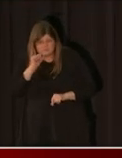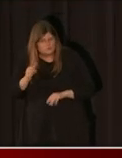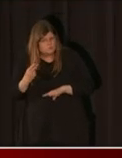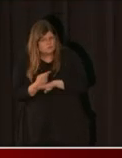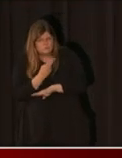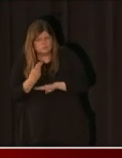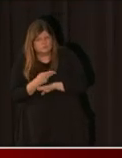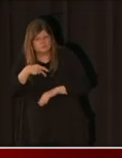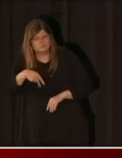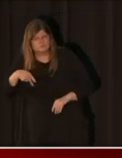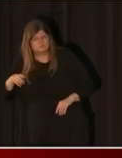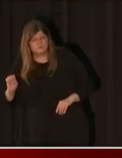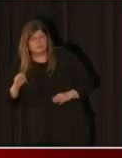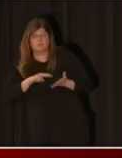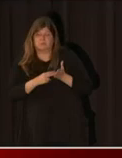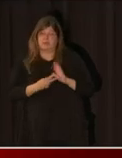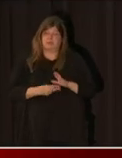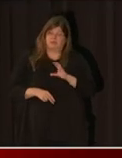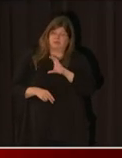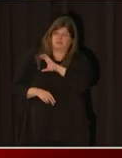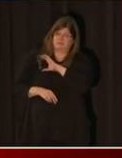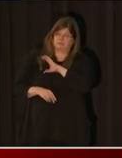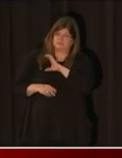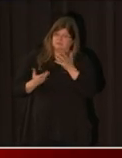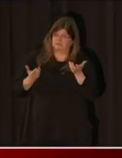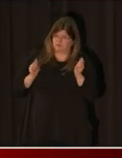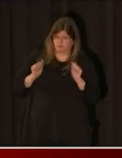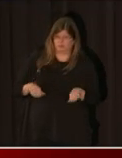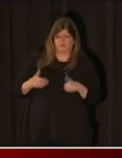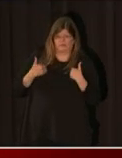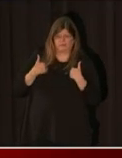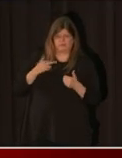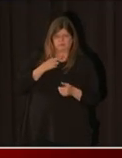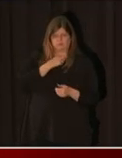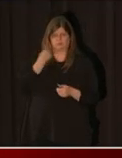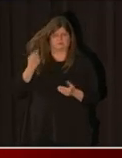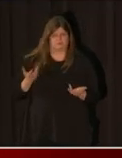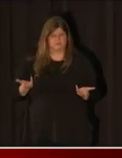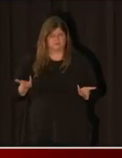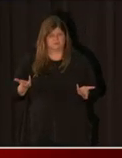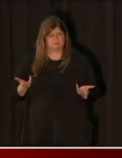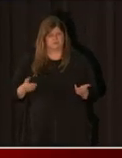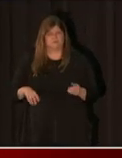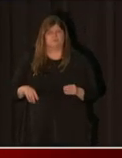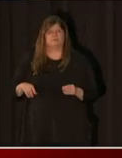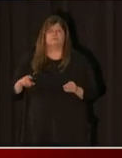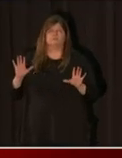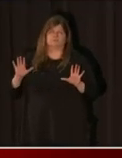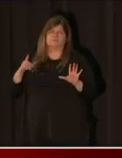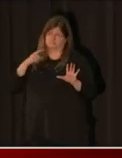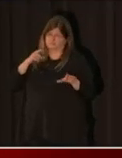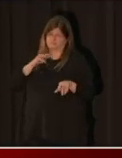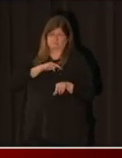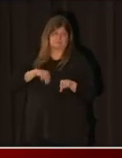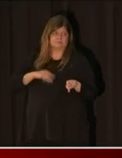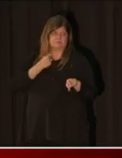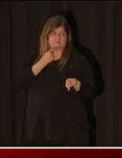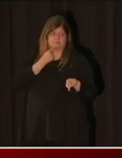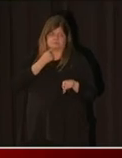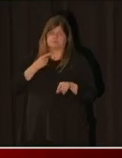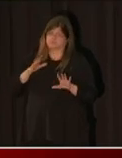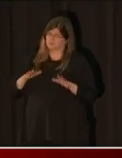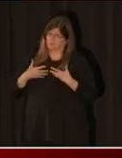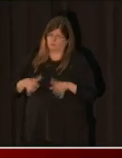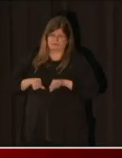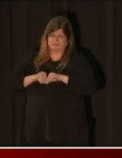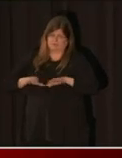at risk? Well, we're very concerned because we don't want the virus to spread at all. We don't want it to spread